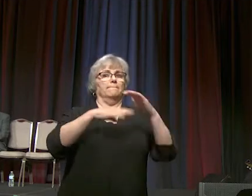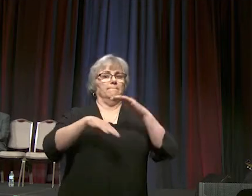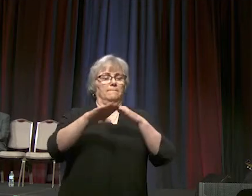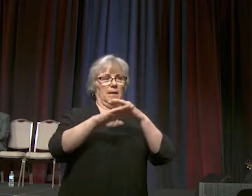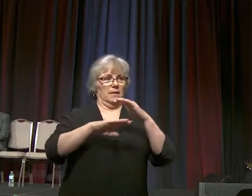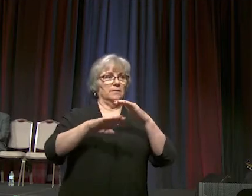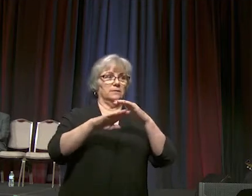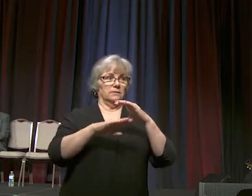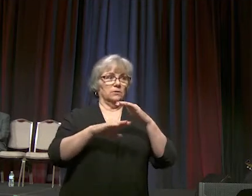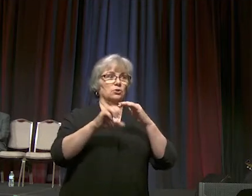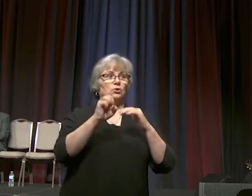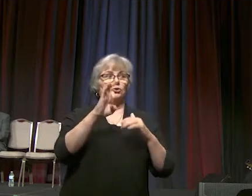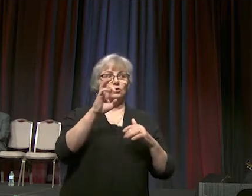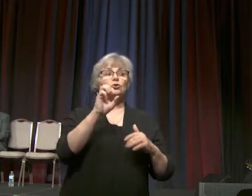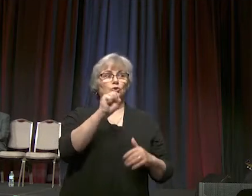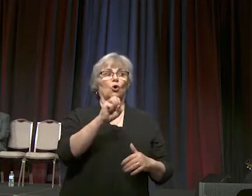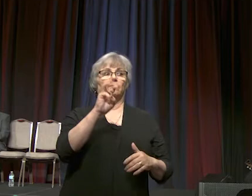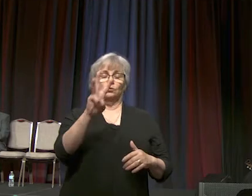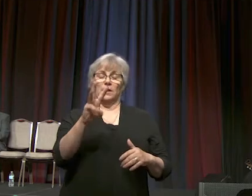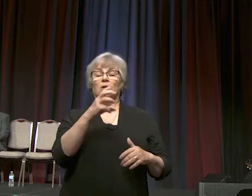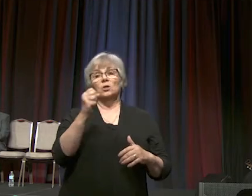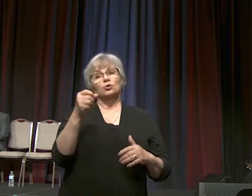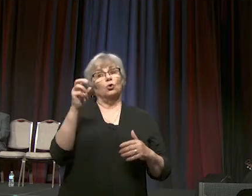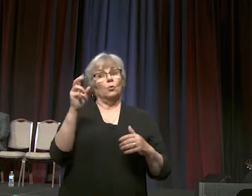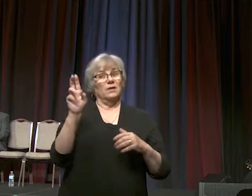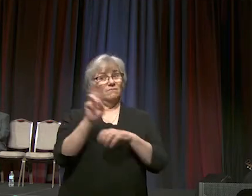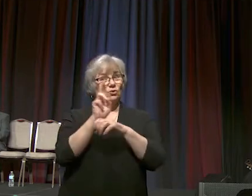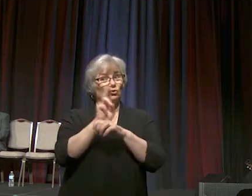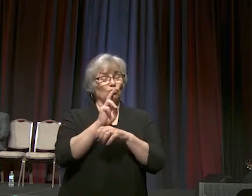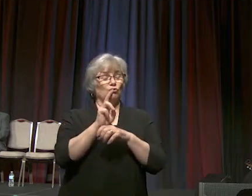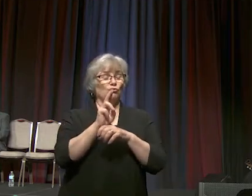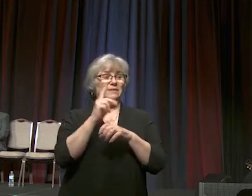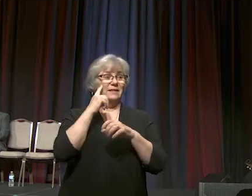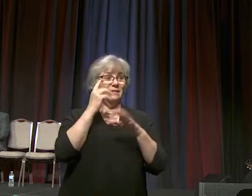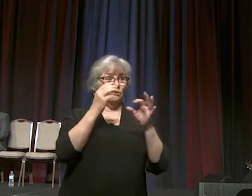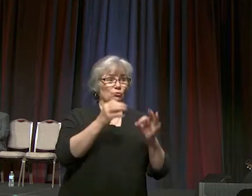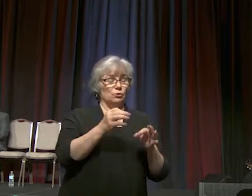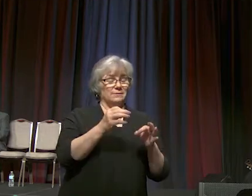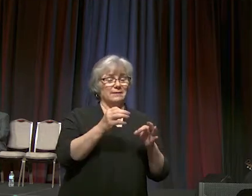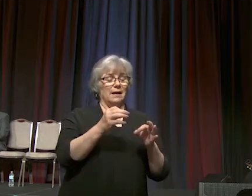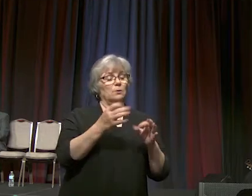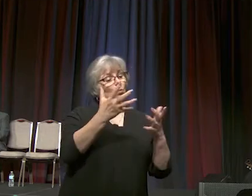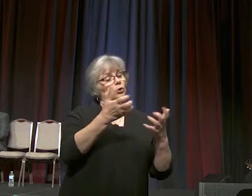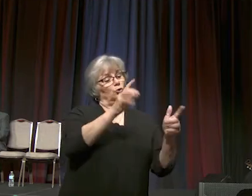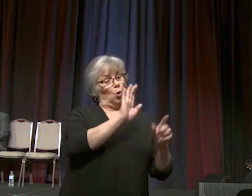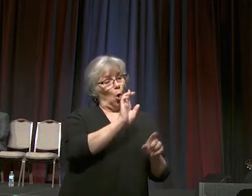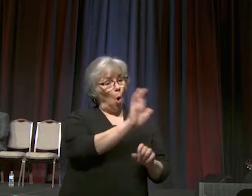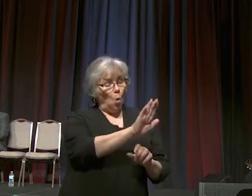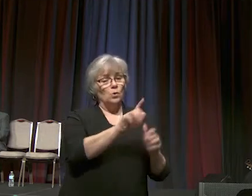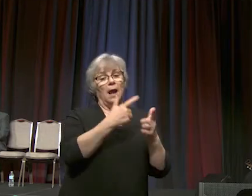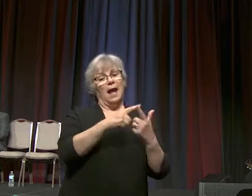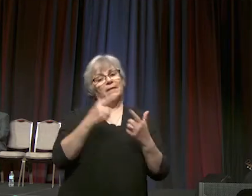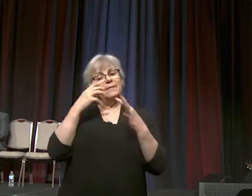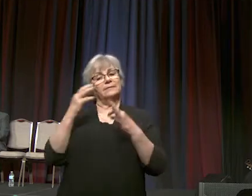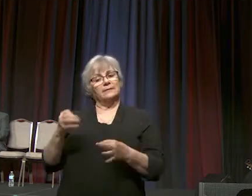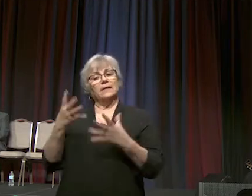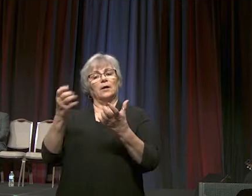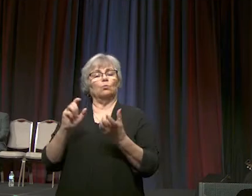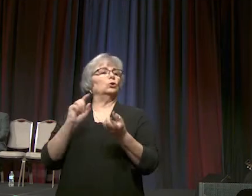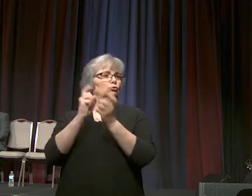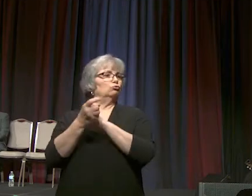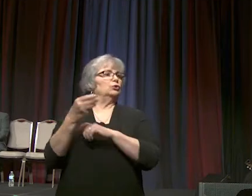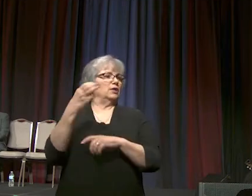to General Conference and you're using the website, if you choose to move to the Chromebook on site, you will be able to log in and have all